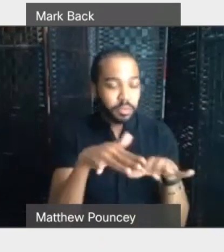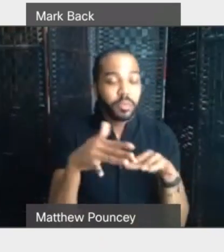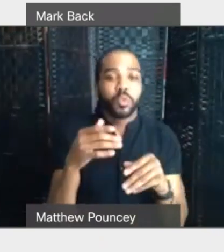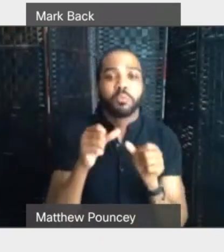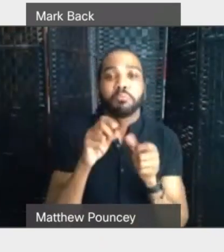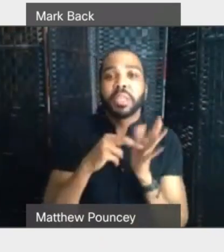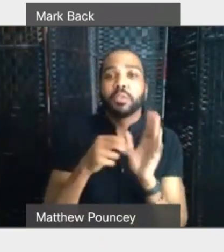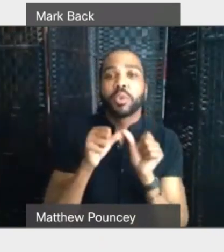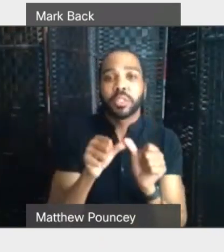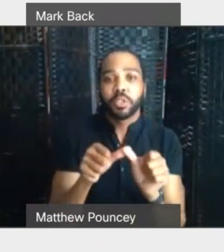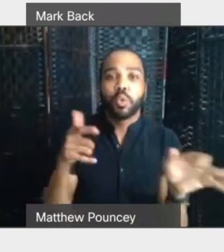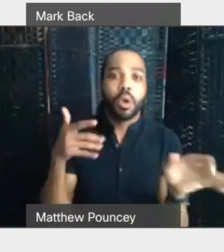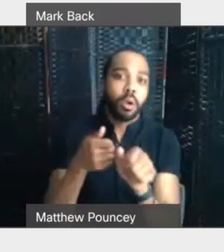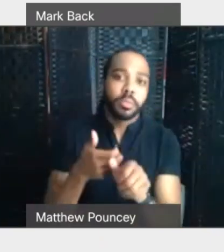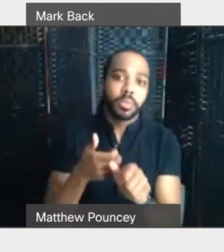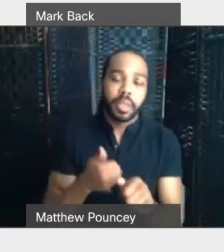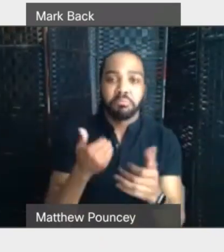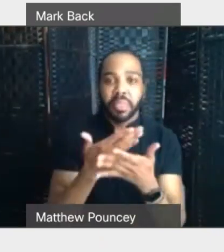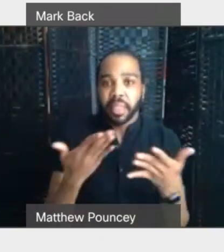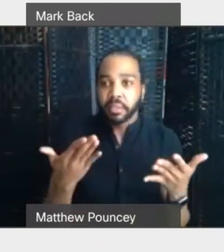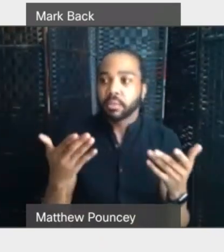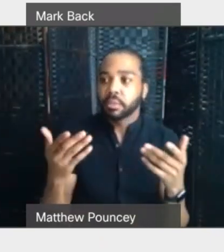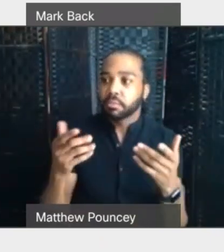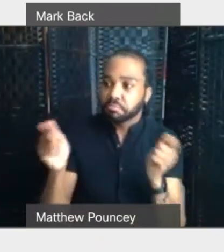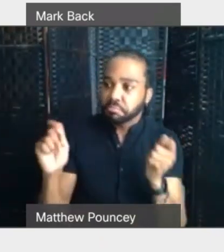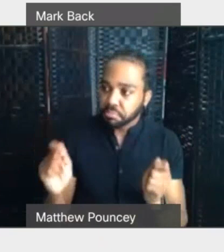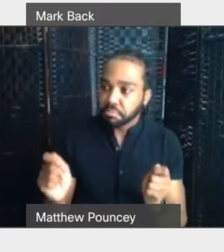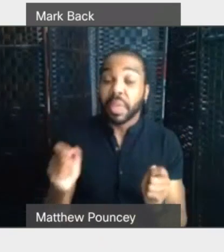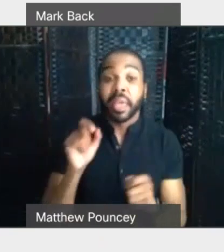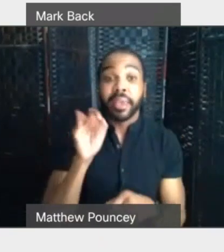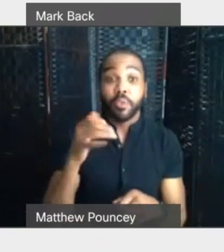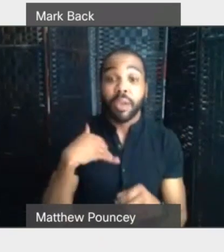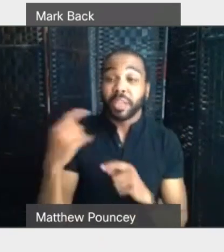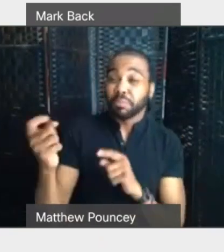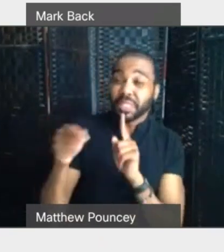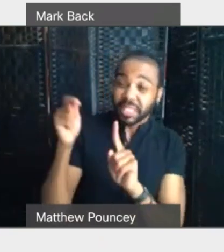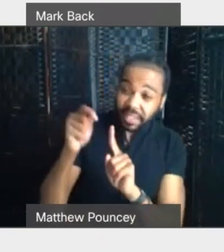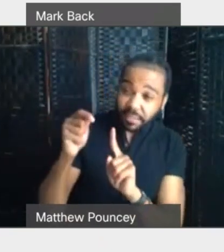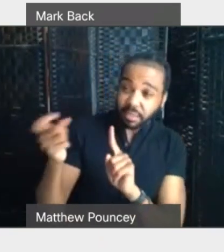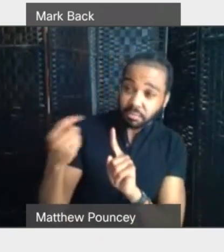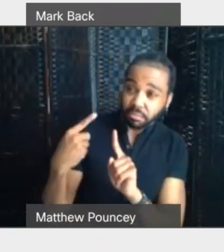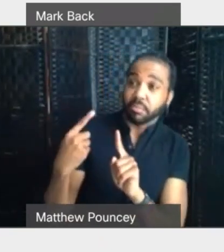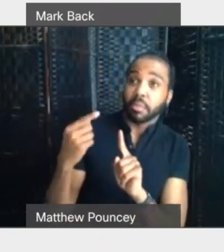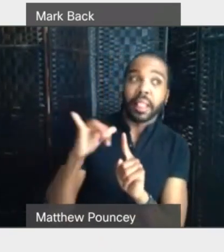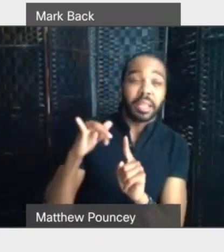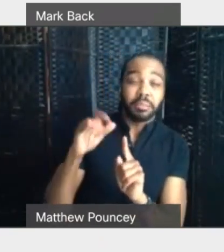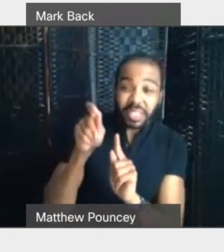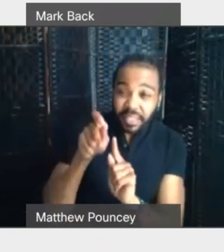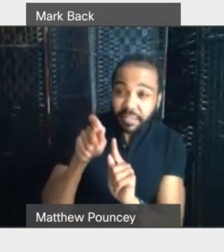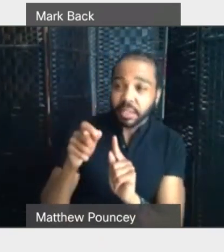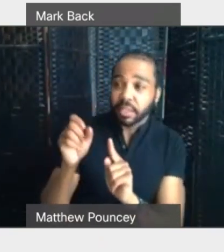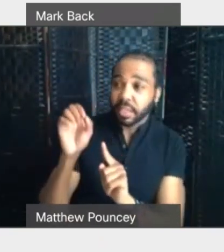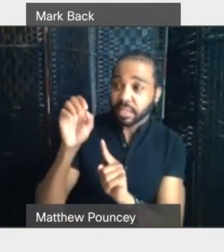continuing to update as things come out. If there's a specific question that you have, like a specific scenario or something like that that I